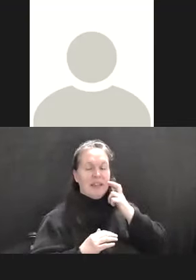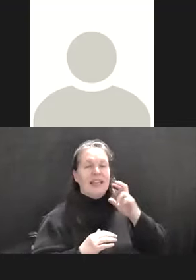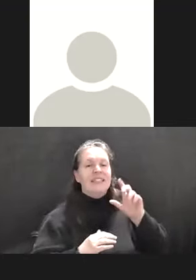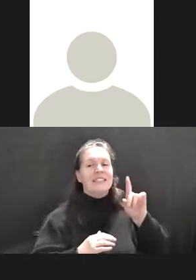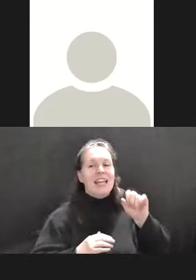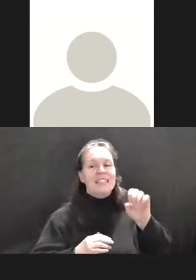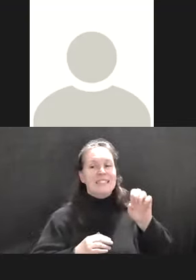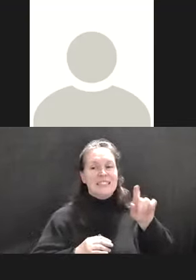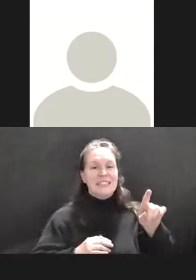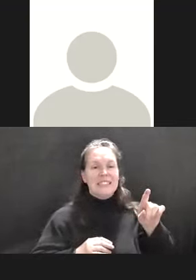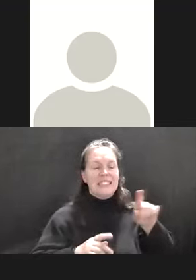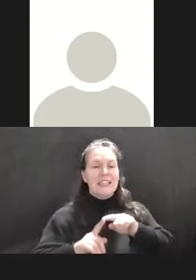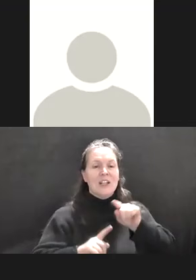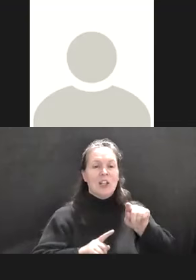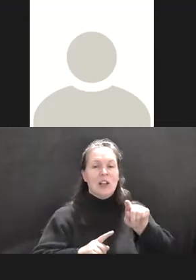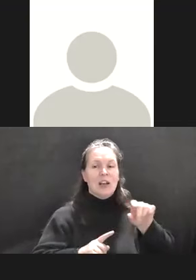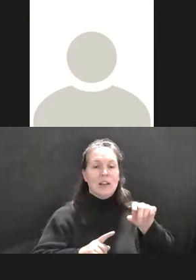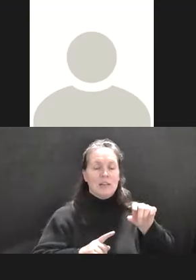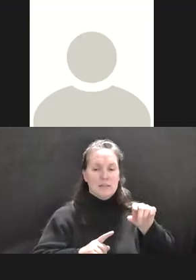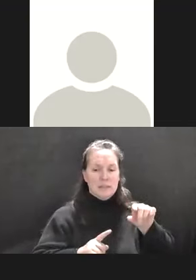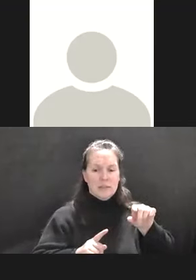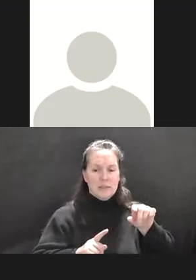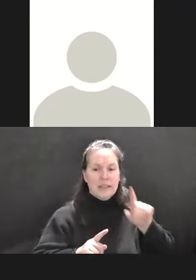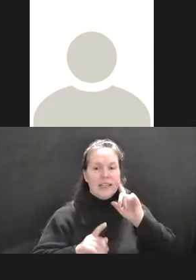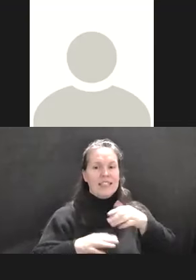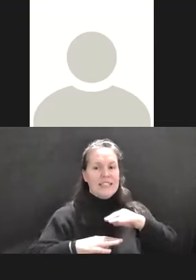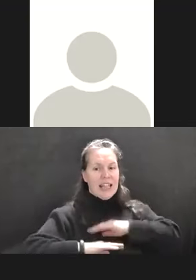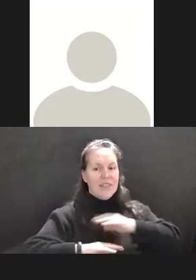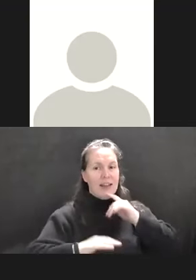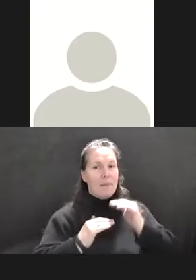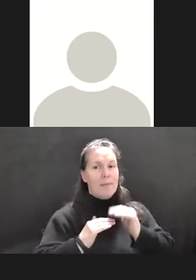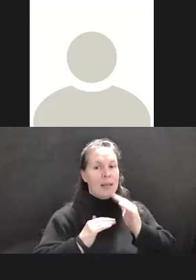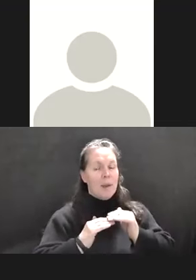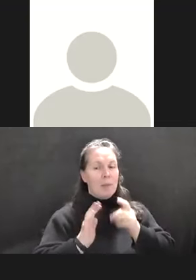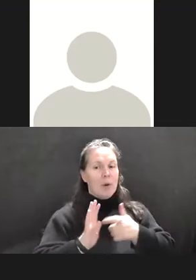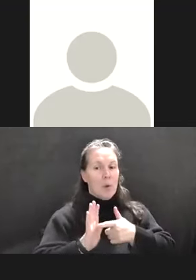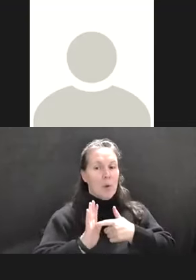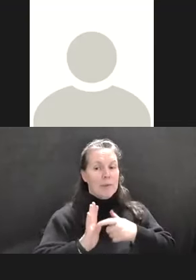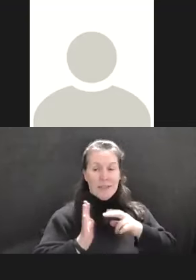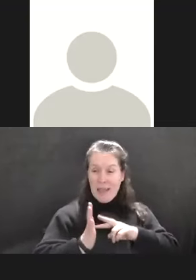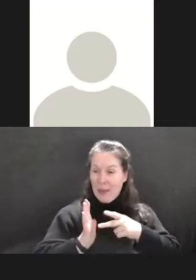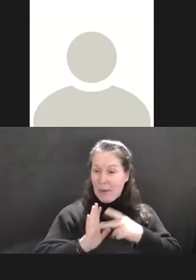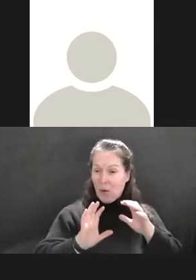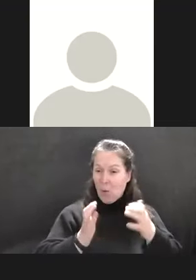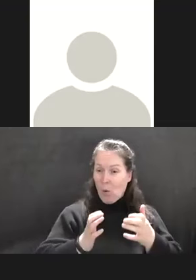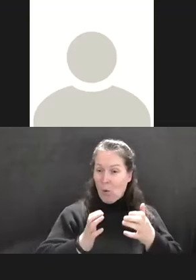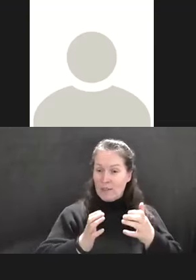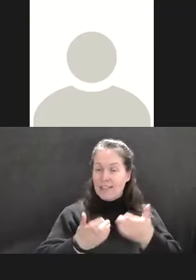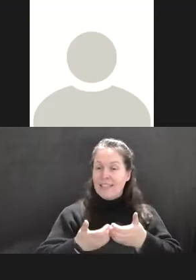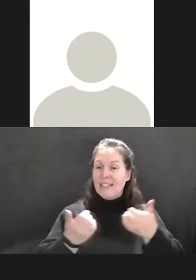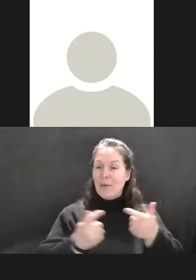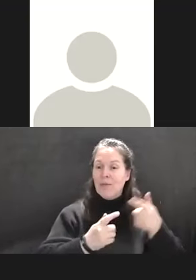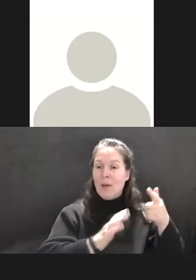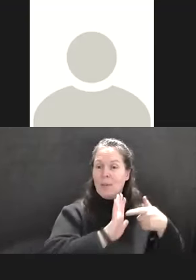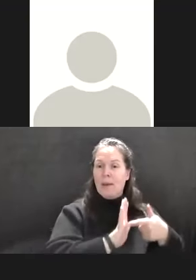continuing education training courses may satisfy the minimum requirements, does that mean courses other than those that are on the model list?